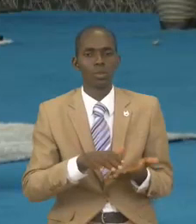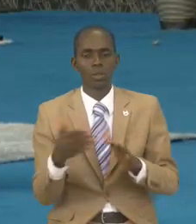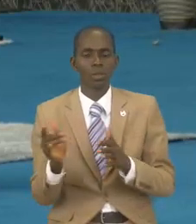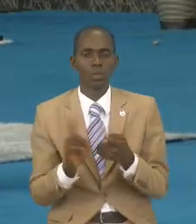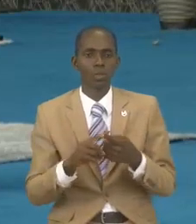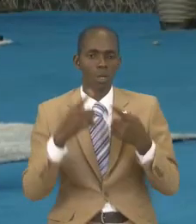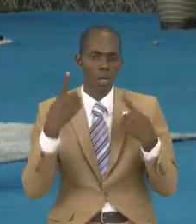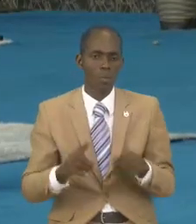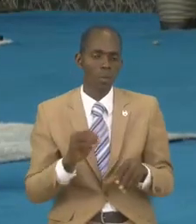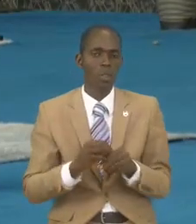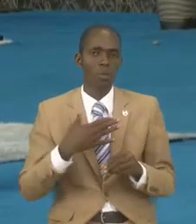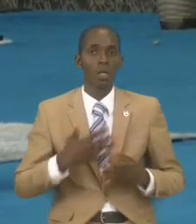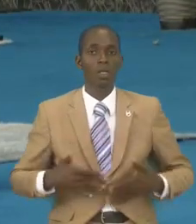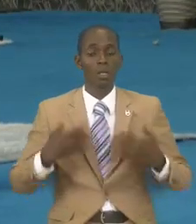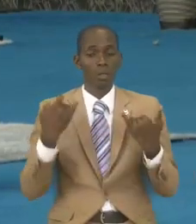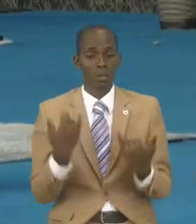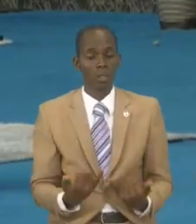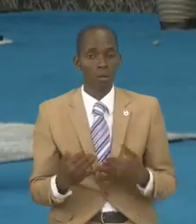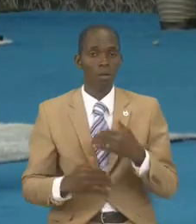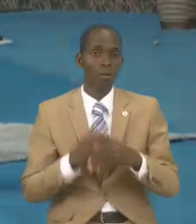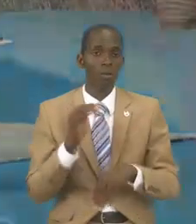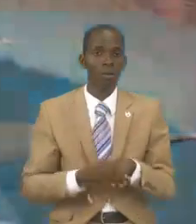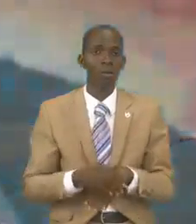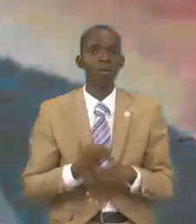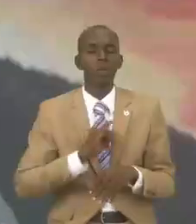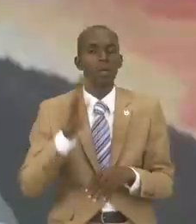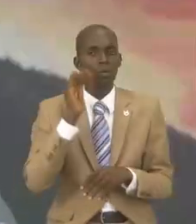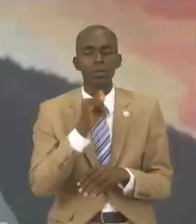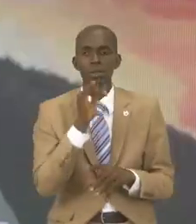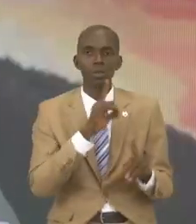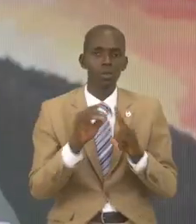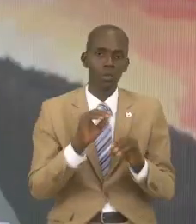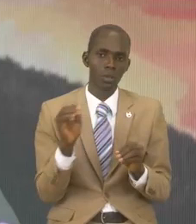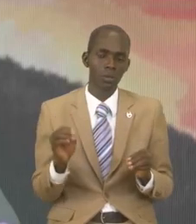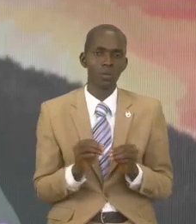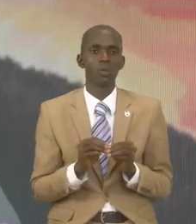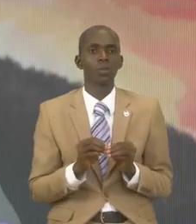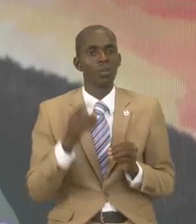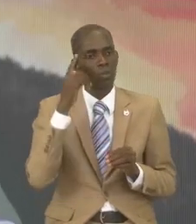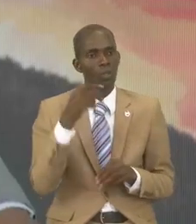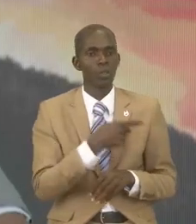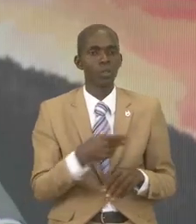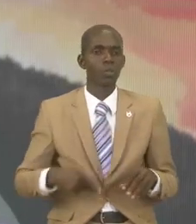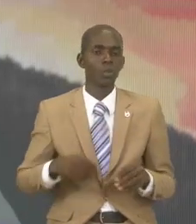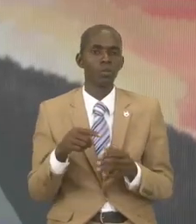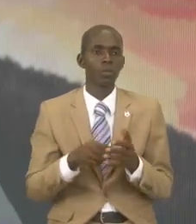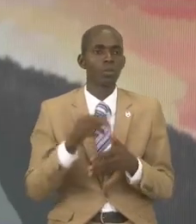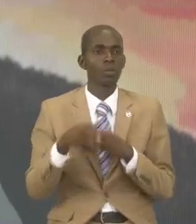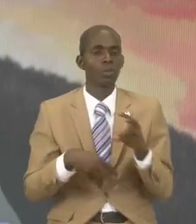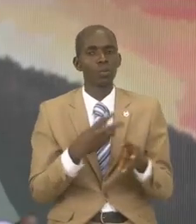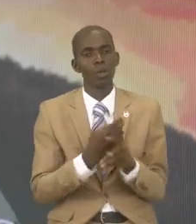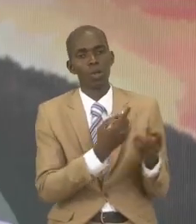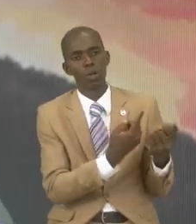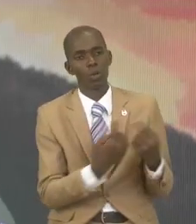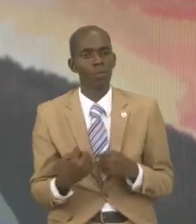life. Henceforth, hereafter, I will not talk more to you, for the prince of this world cometh